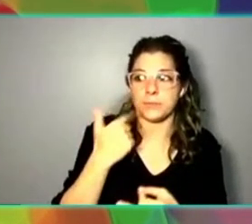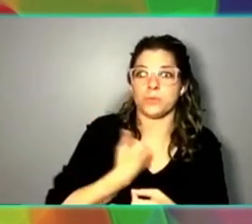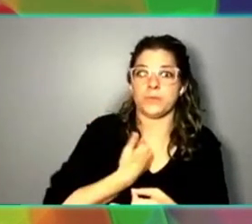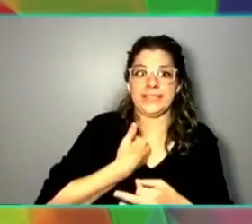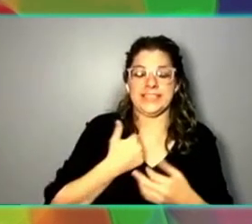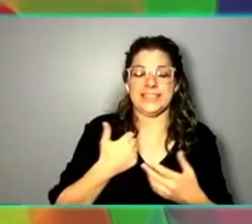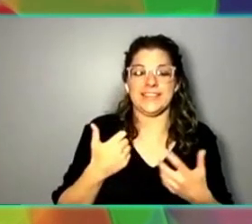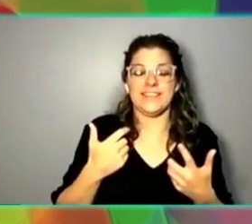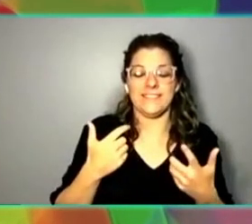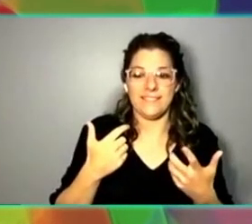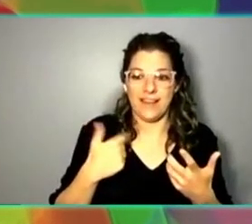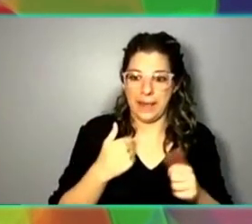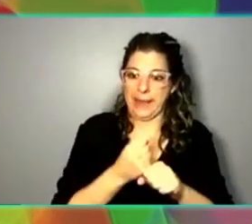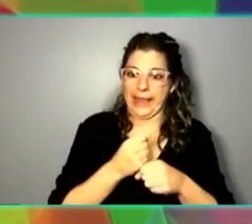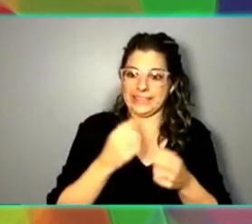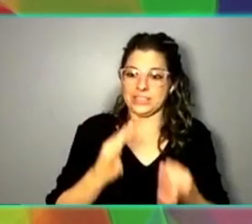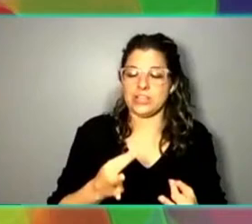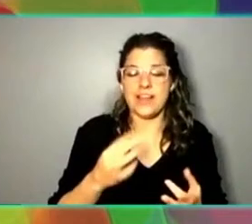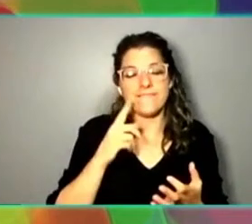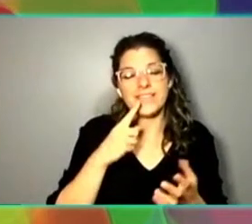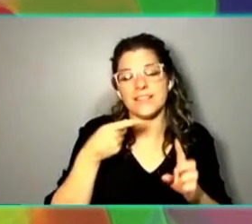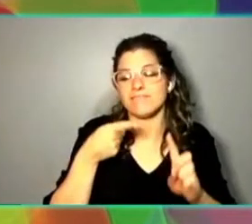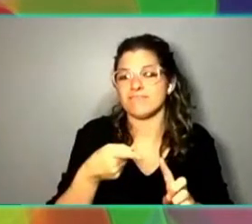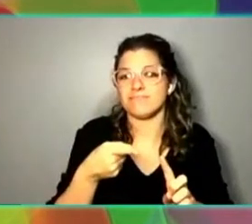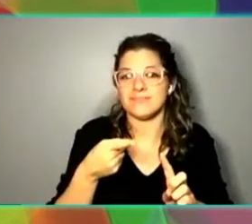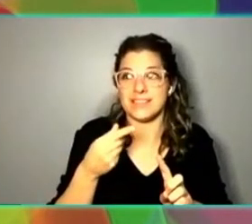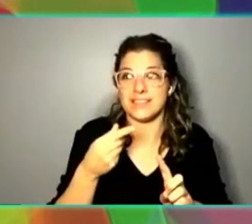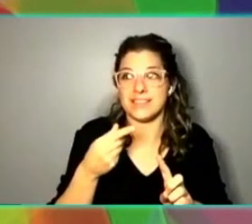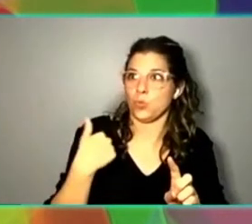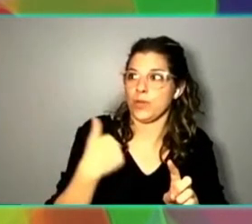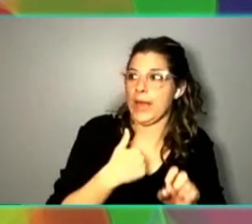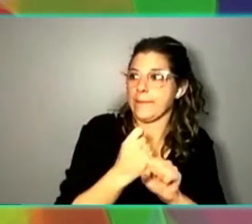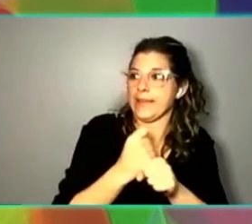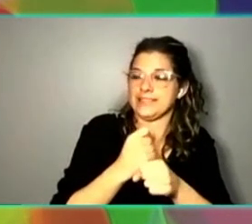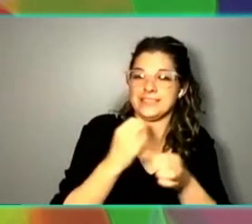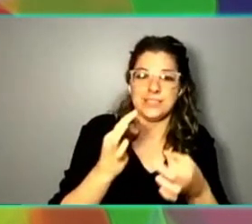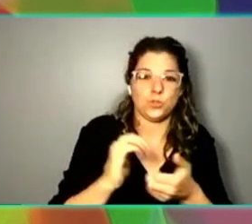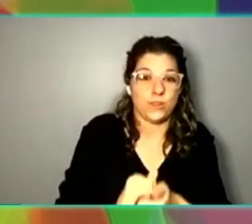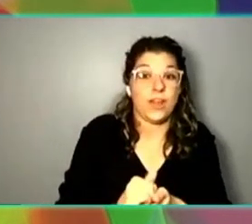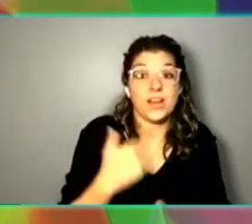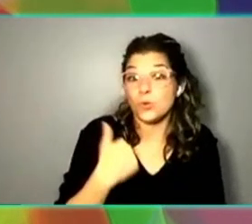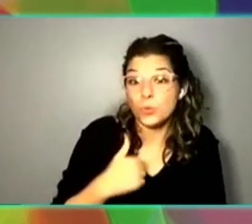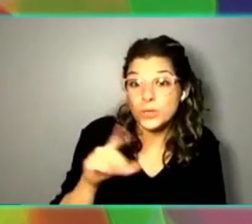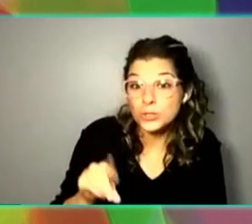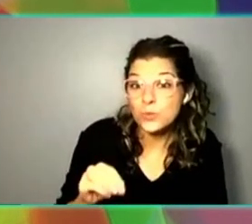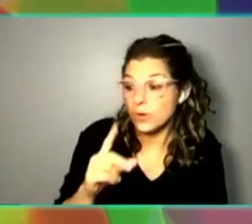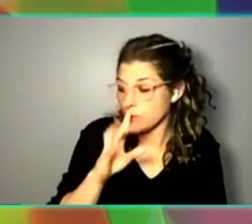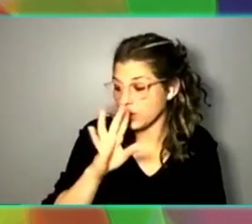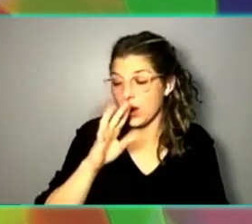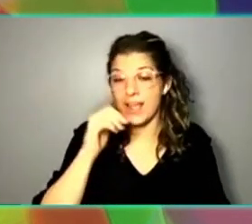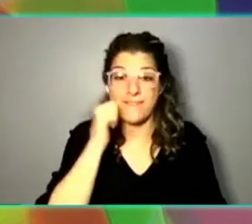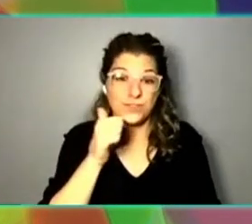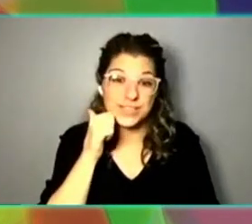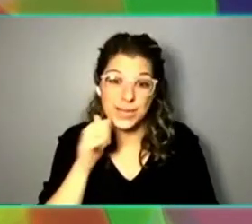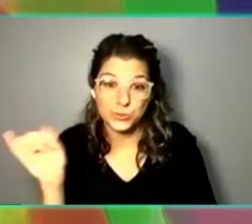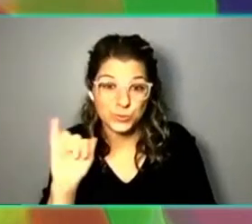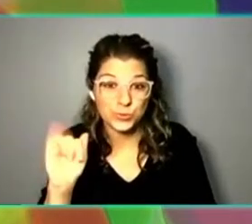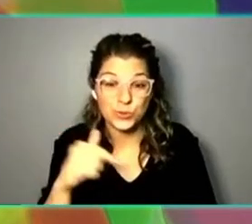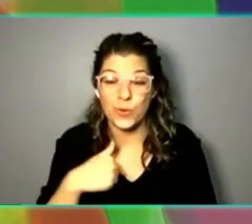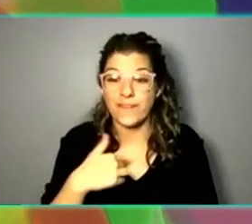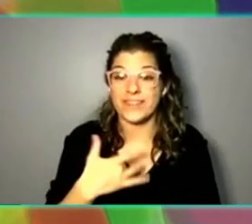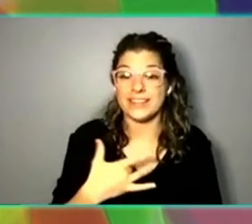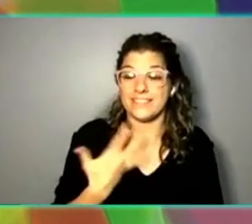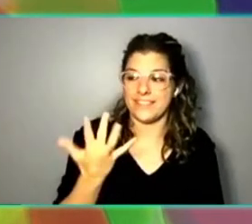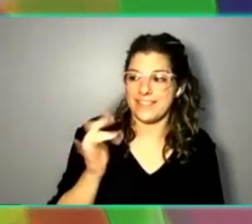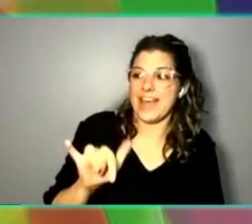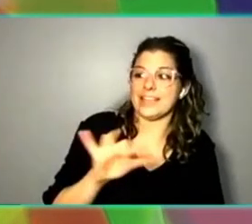end, it's like as if we had made the decision together, which we do. And we also talk every day. So I feel like that's